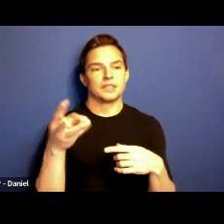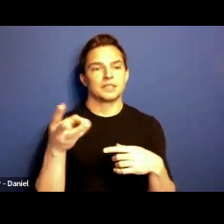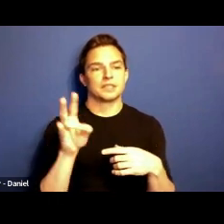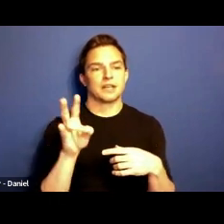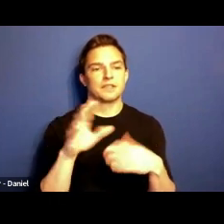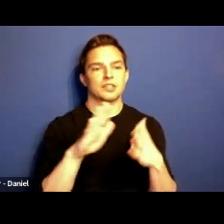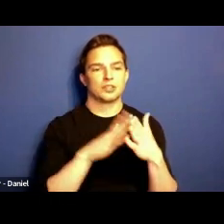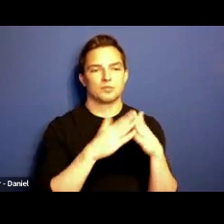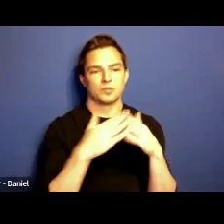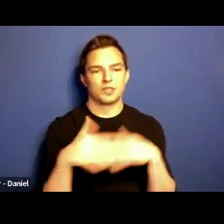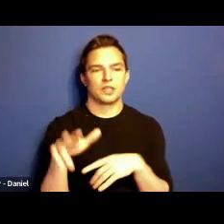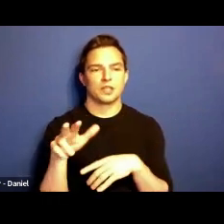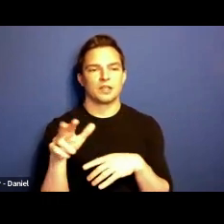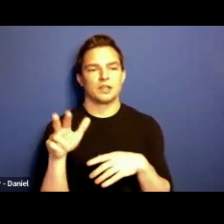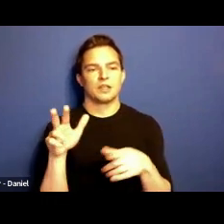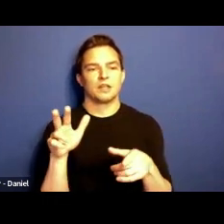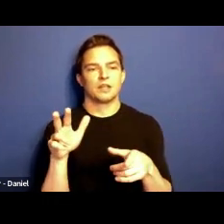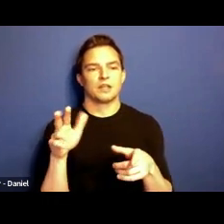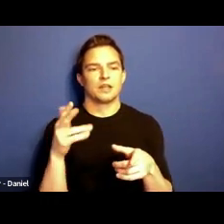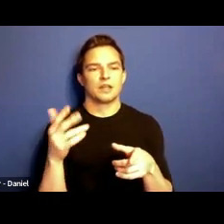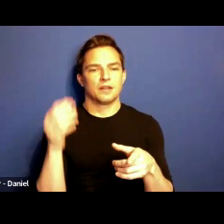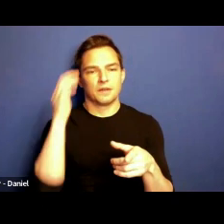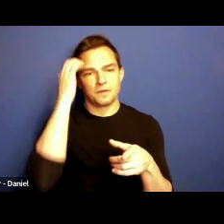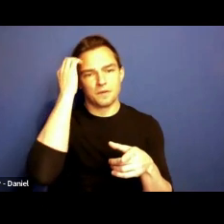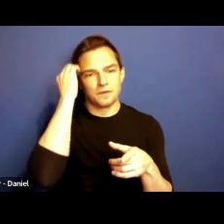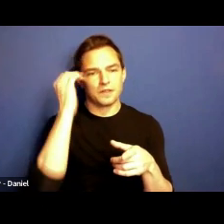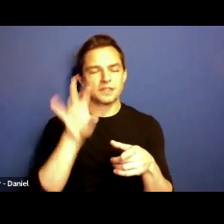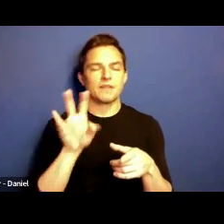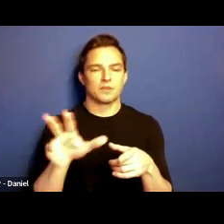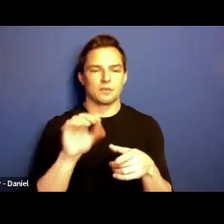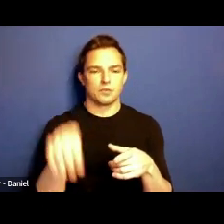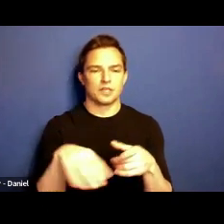are 24% of the state mental health agency budget.